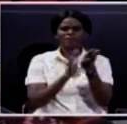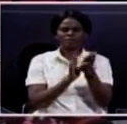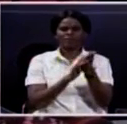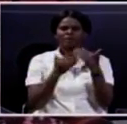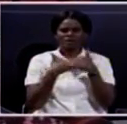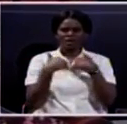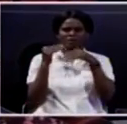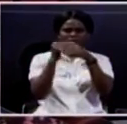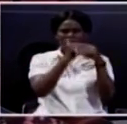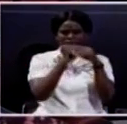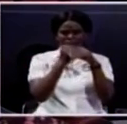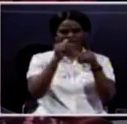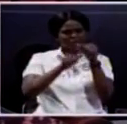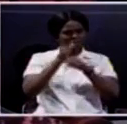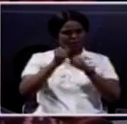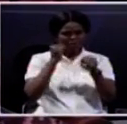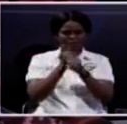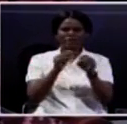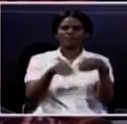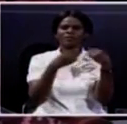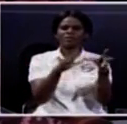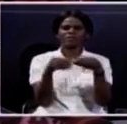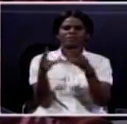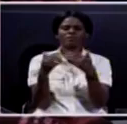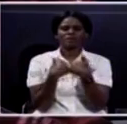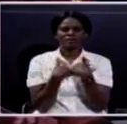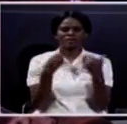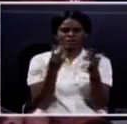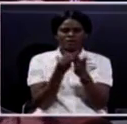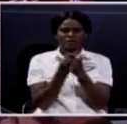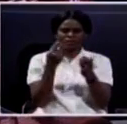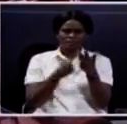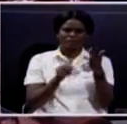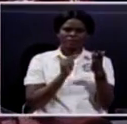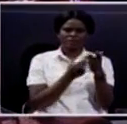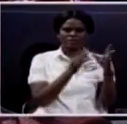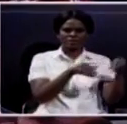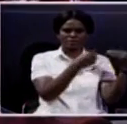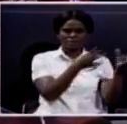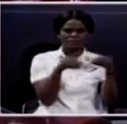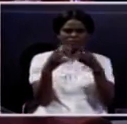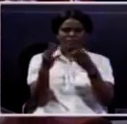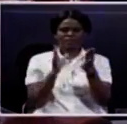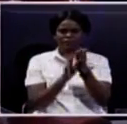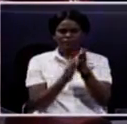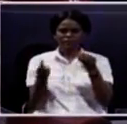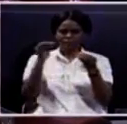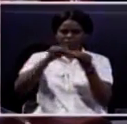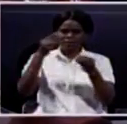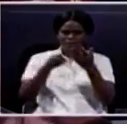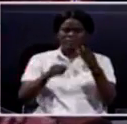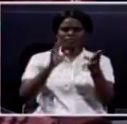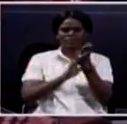standard grant that we give every year. And we know from the amount of money that we provide to the schools, you know, in addition to what the schools